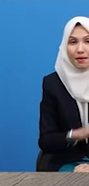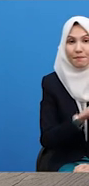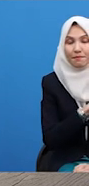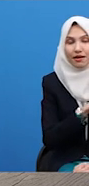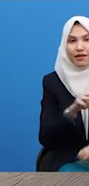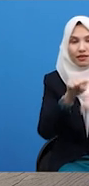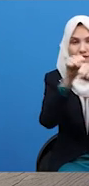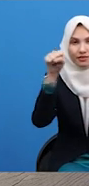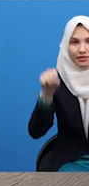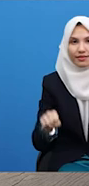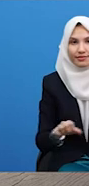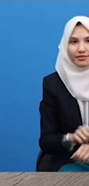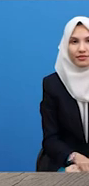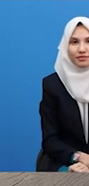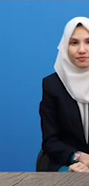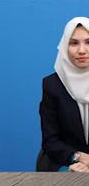police station,